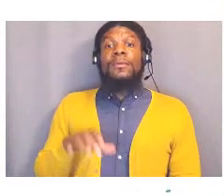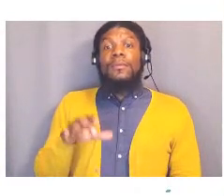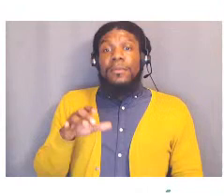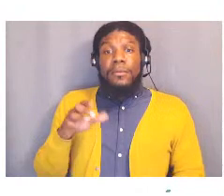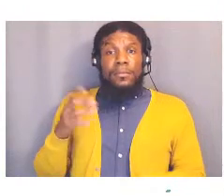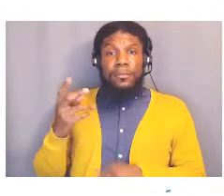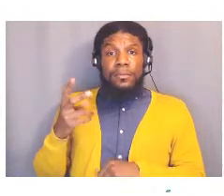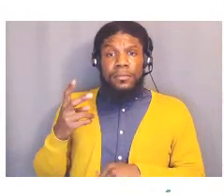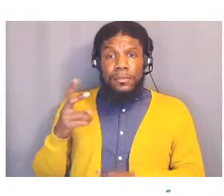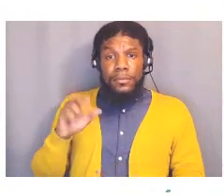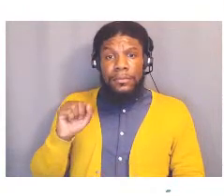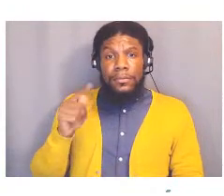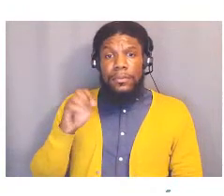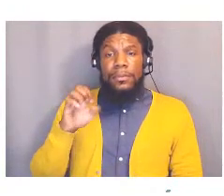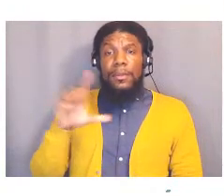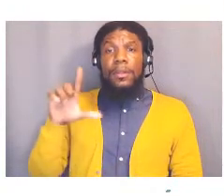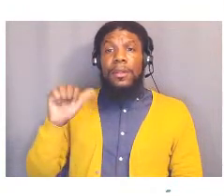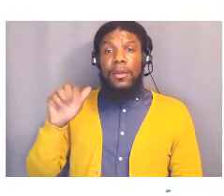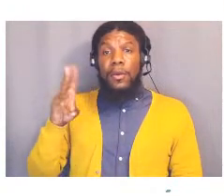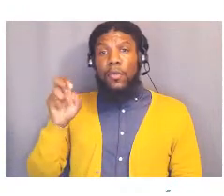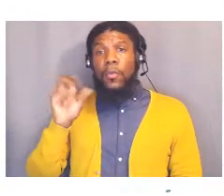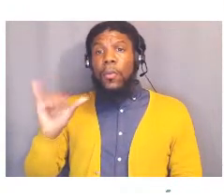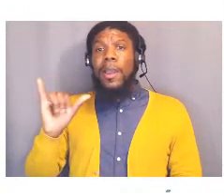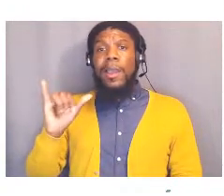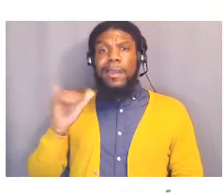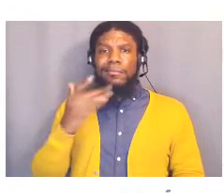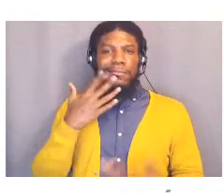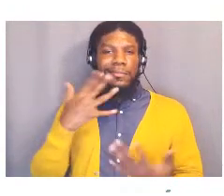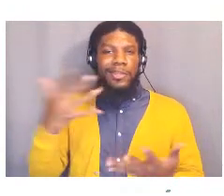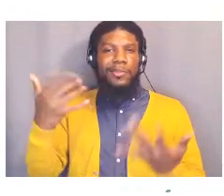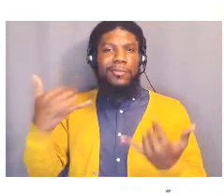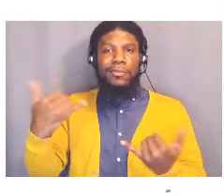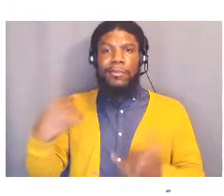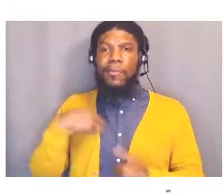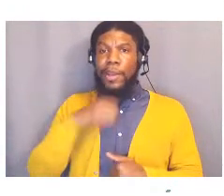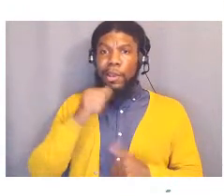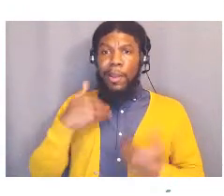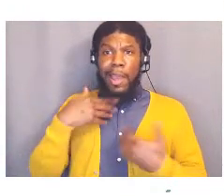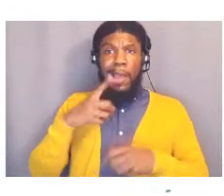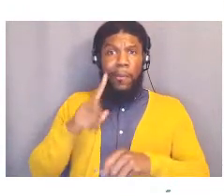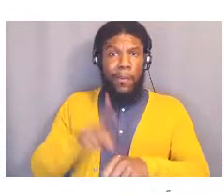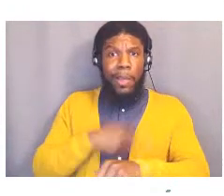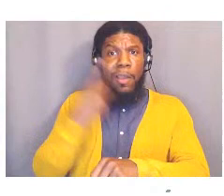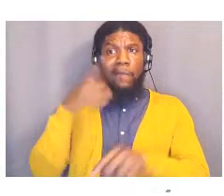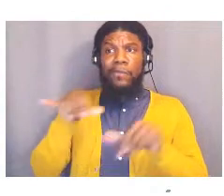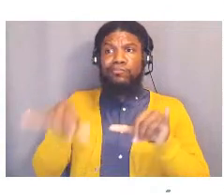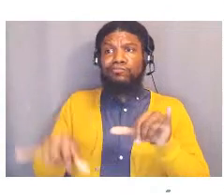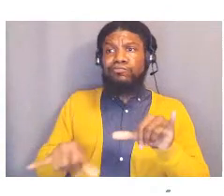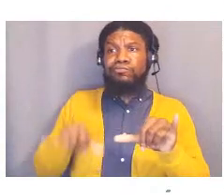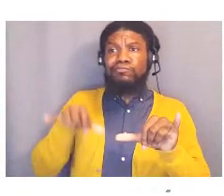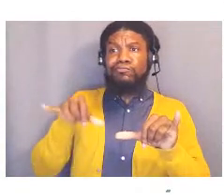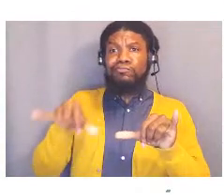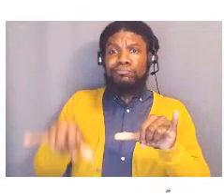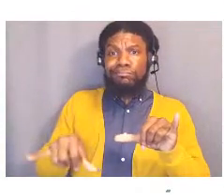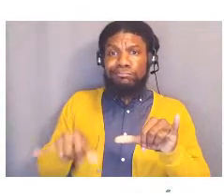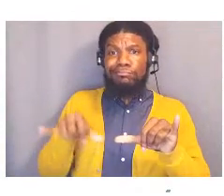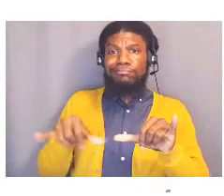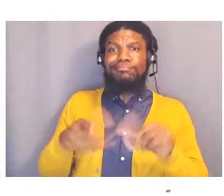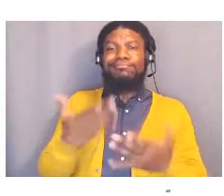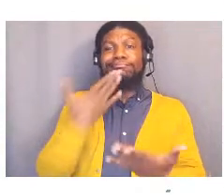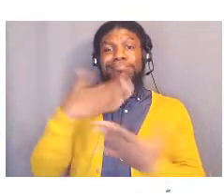Steal away, we hasn't got long to stay here. Good afternoon to